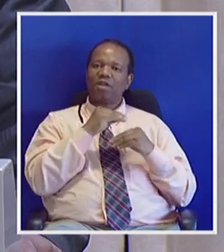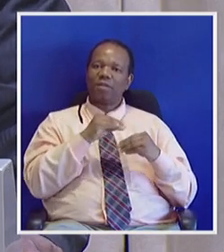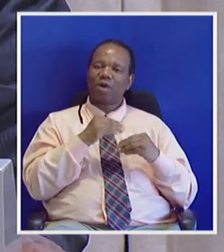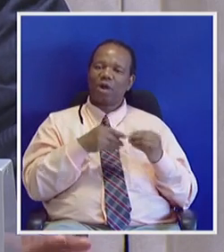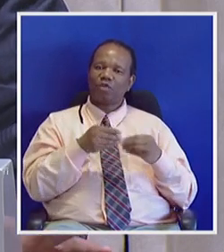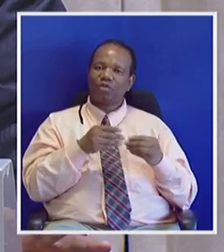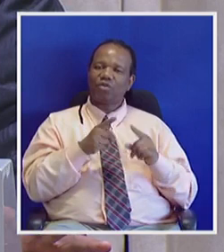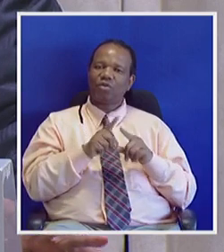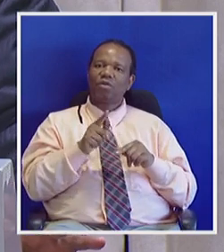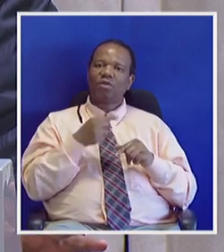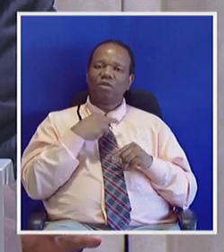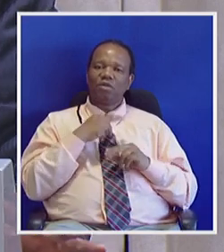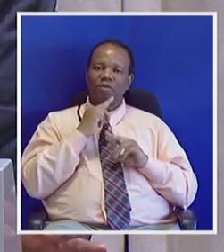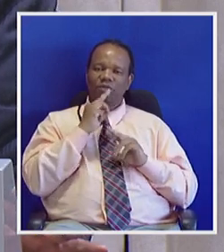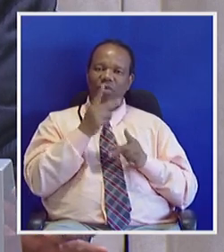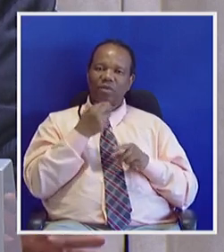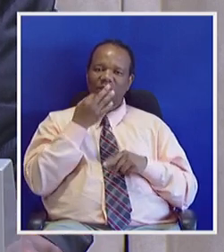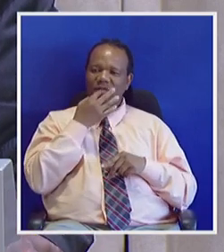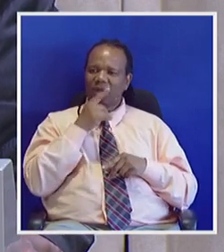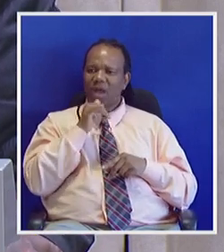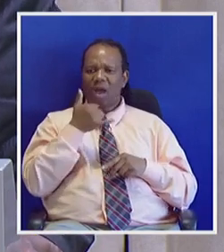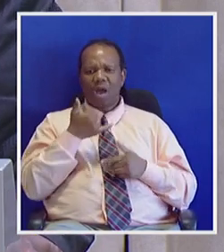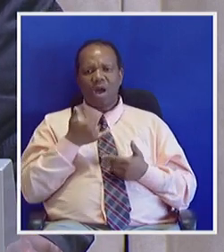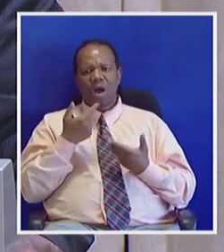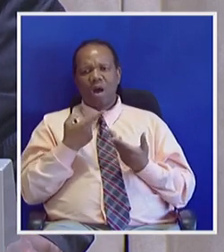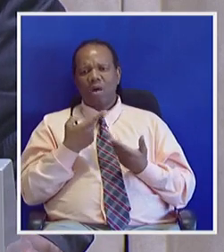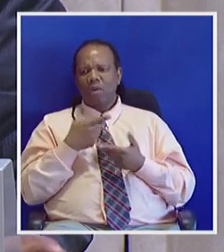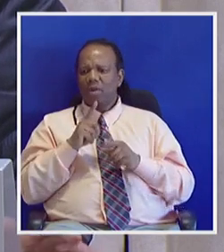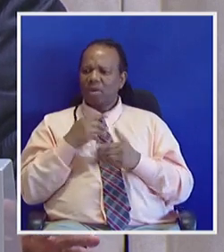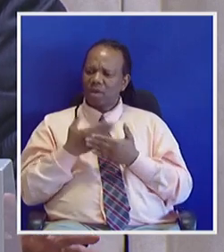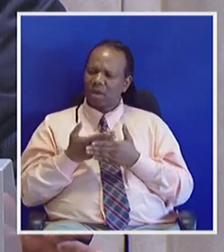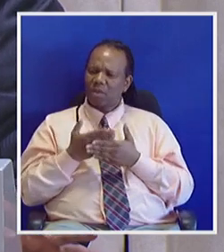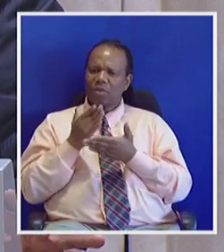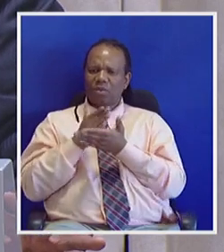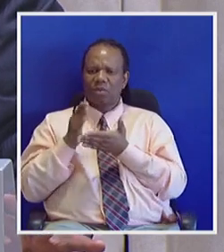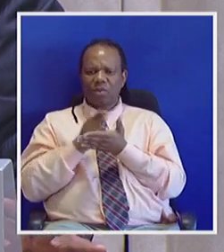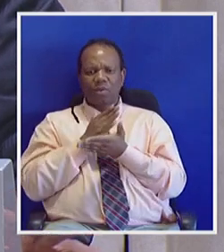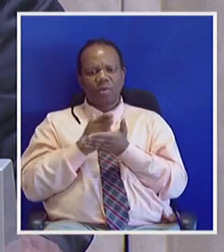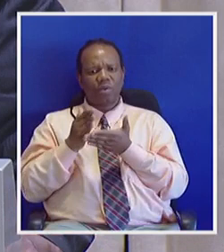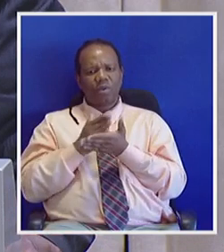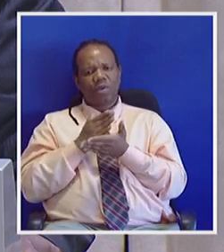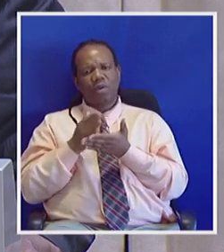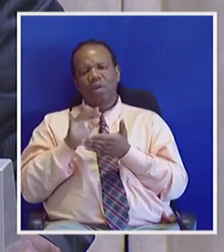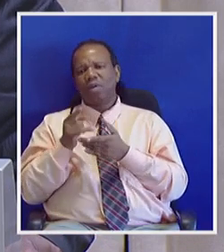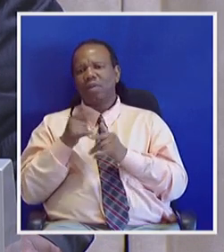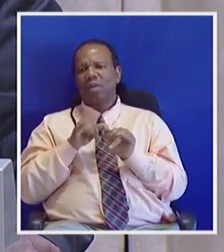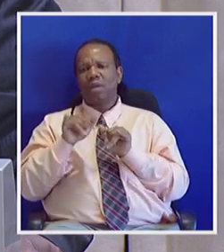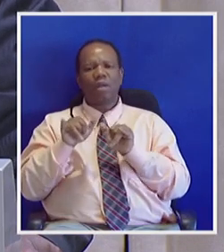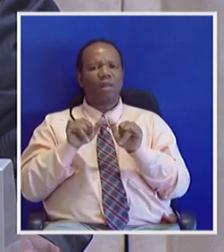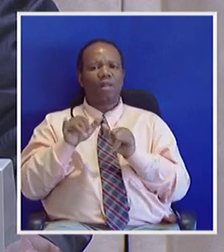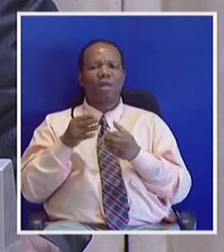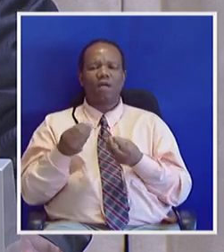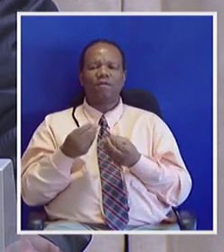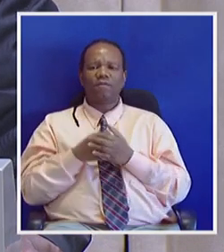that we are looking at how best we can rationalize the aviation assets that the government